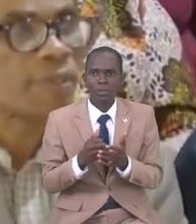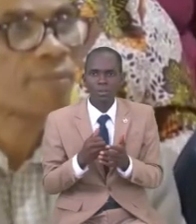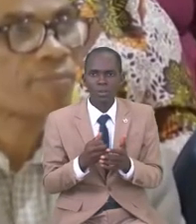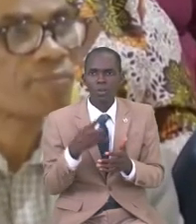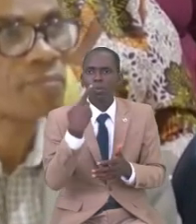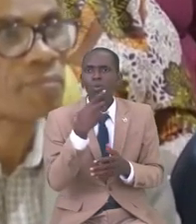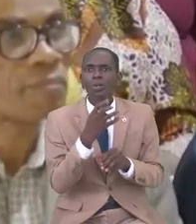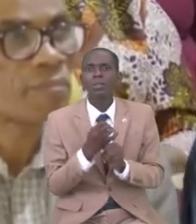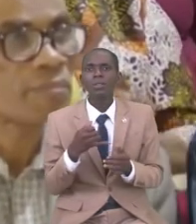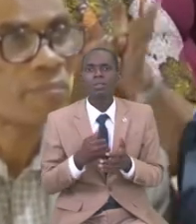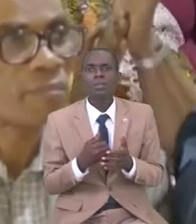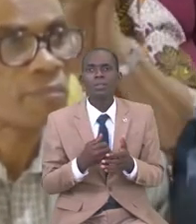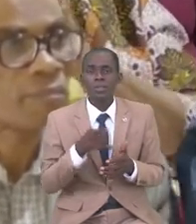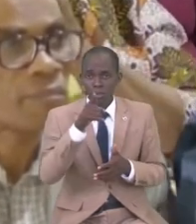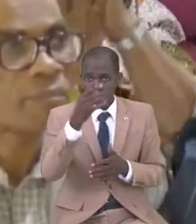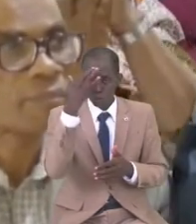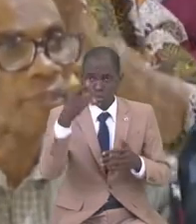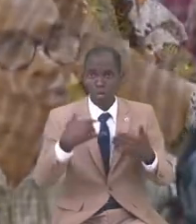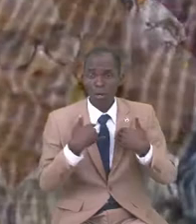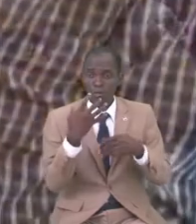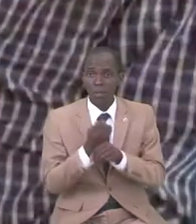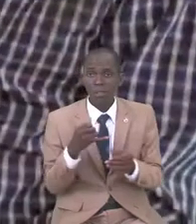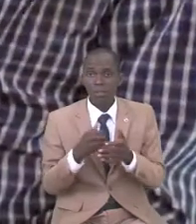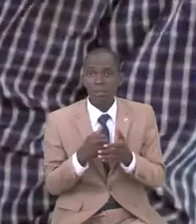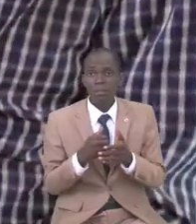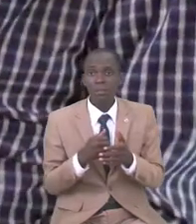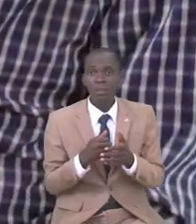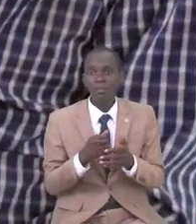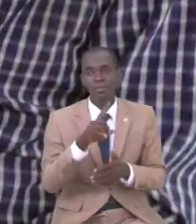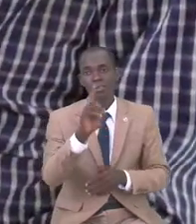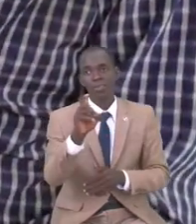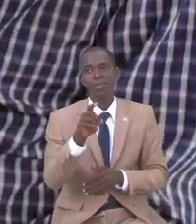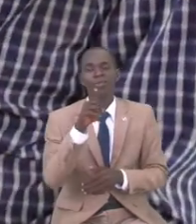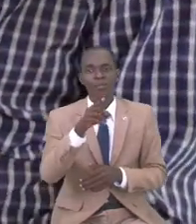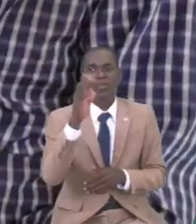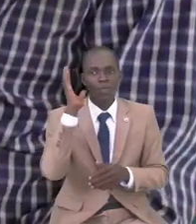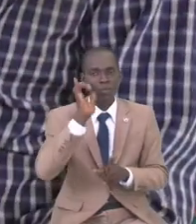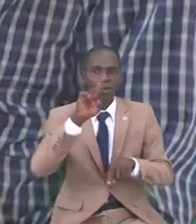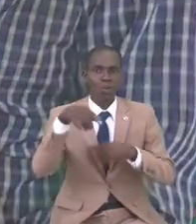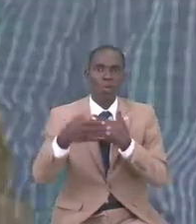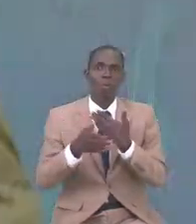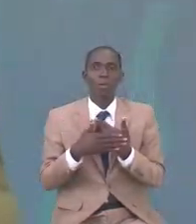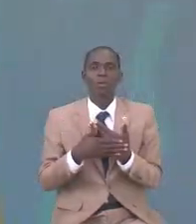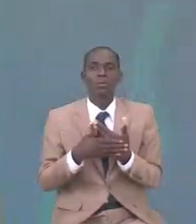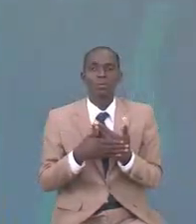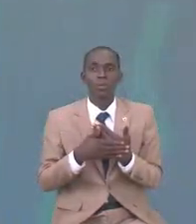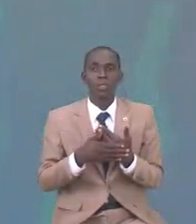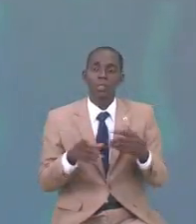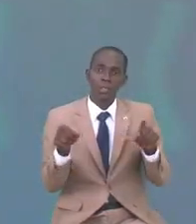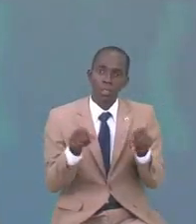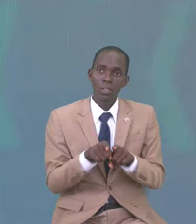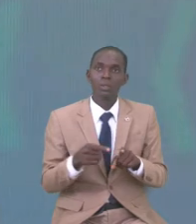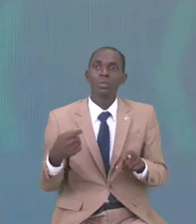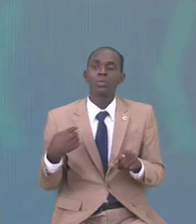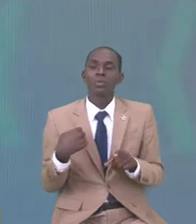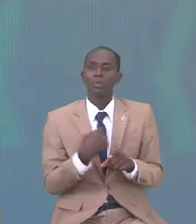there. I said, you know you got it. You will go back. And because